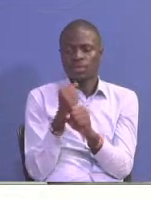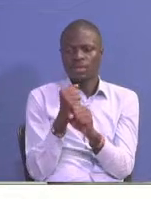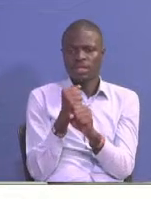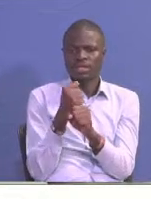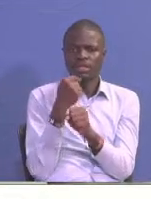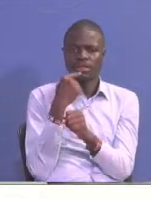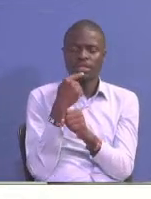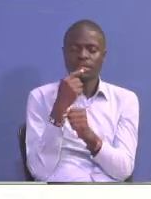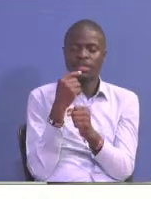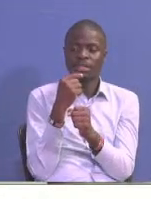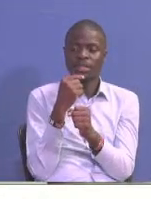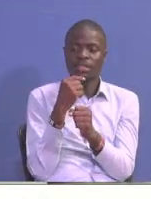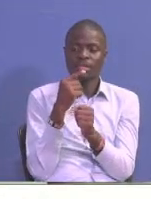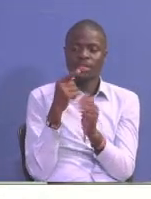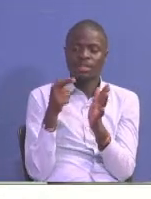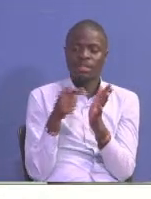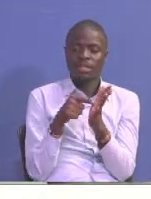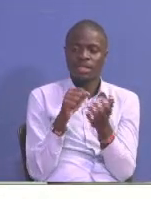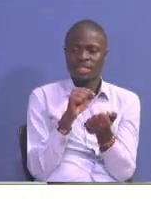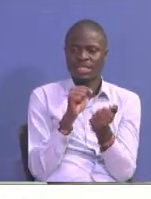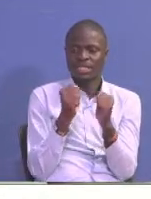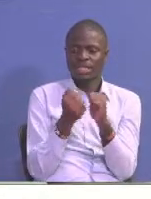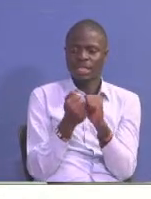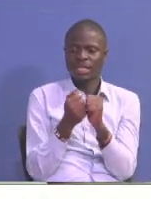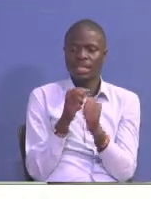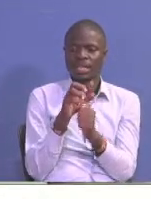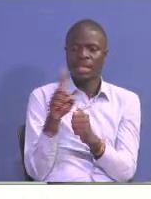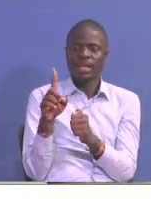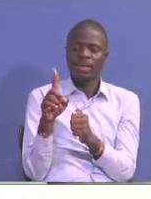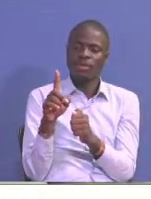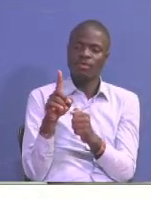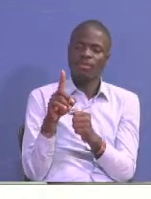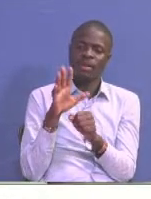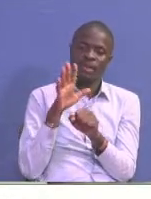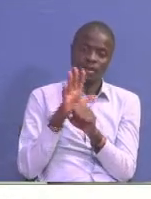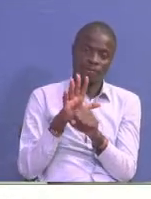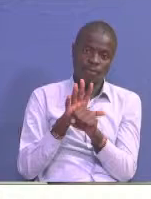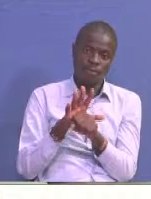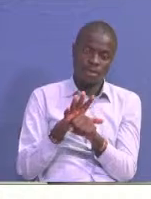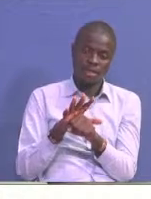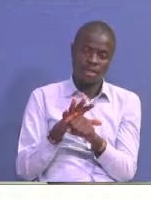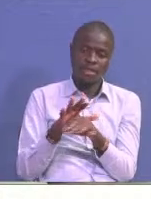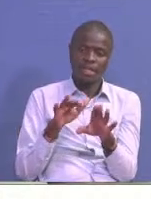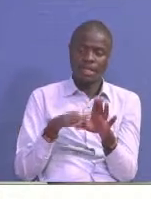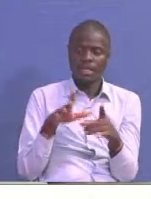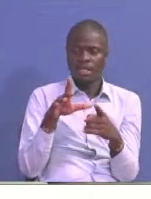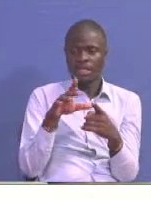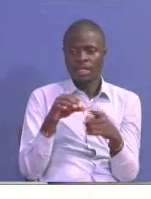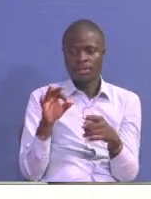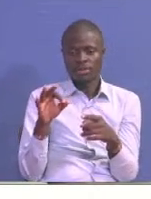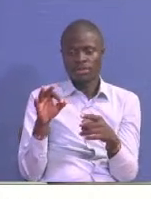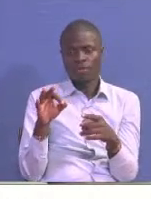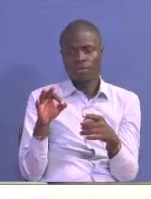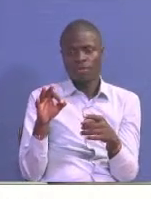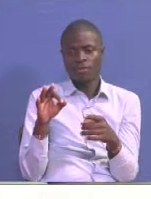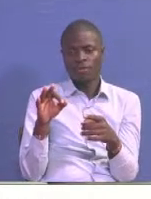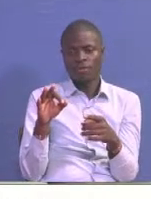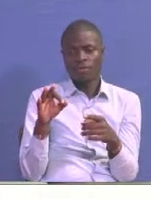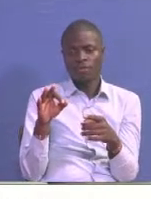So suddenly that changed Nairobi completely. In terms of the spread, in terms